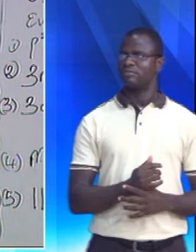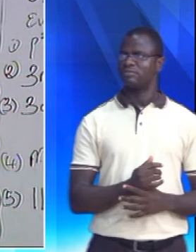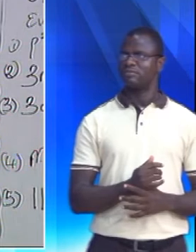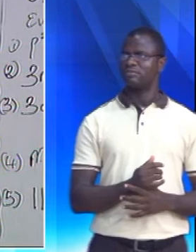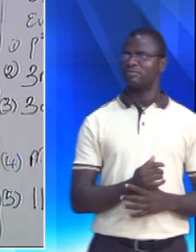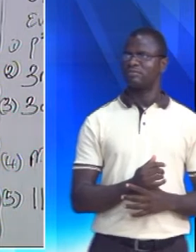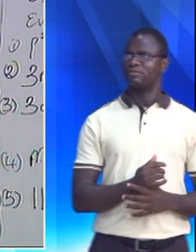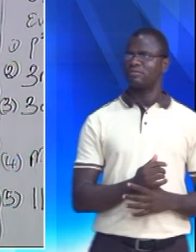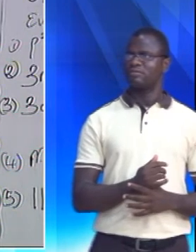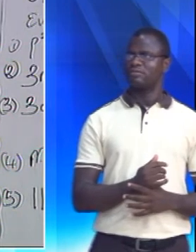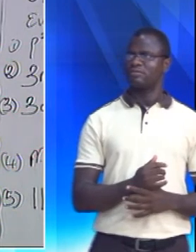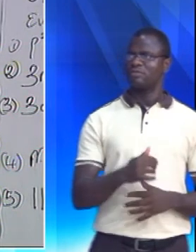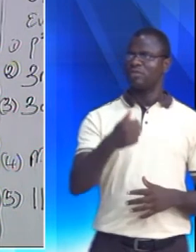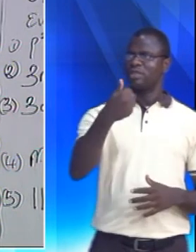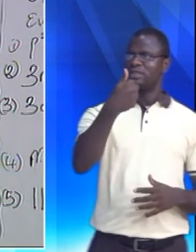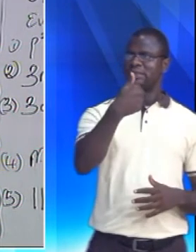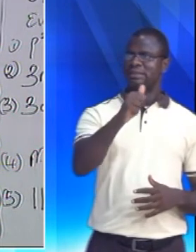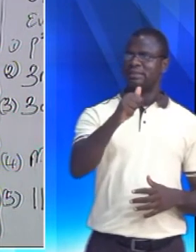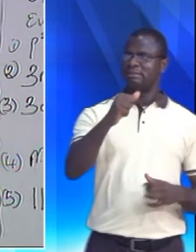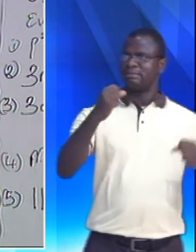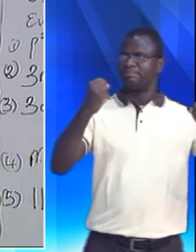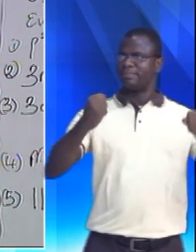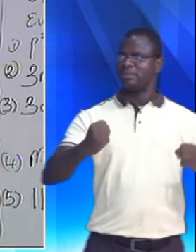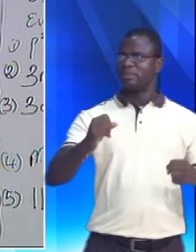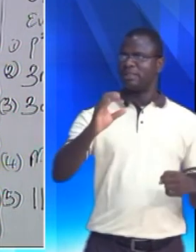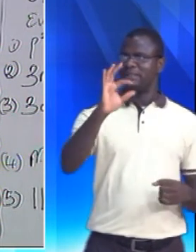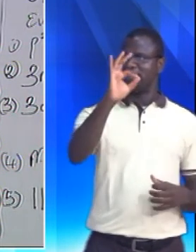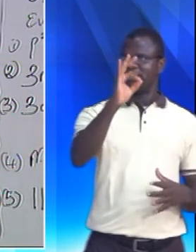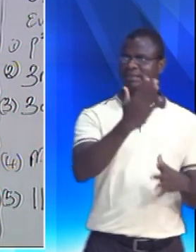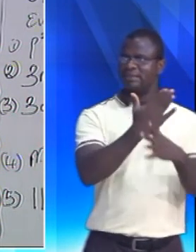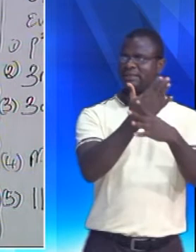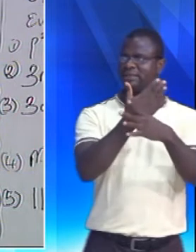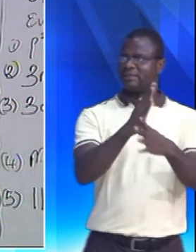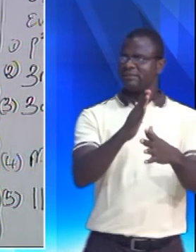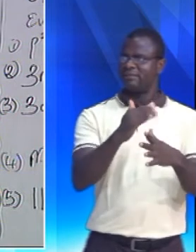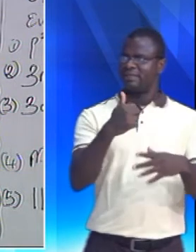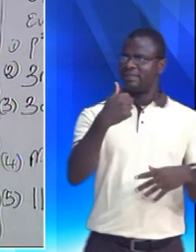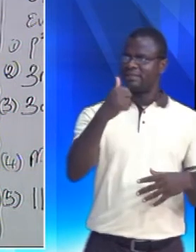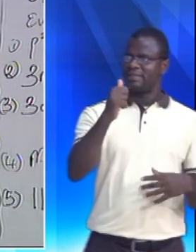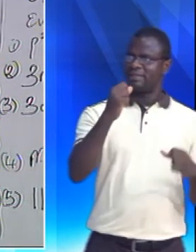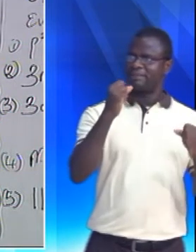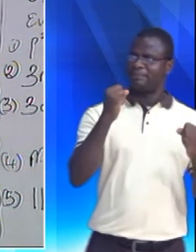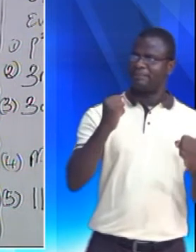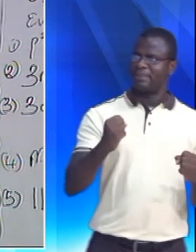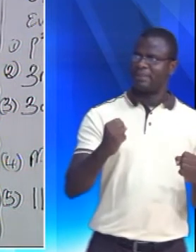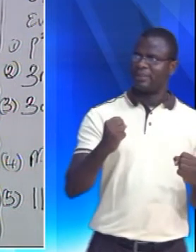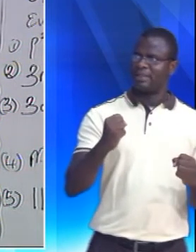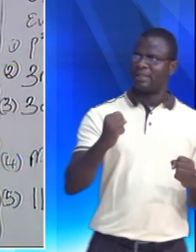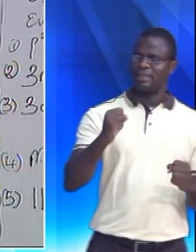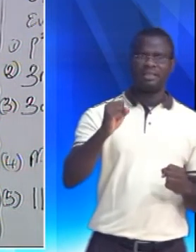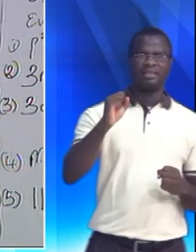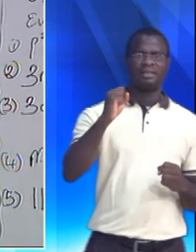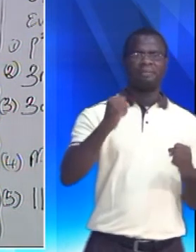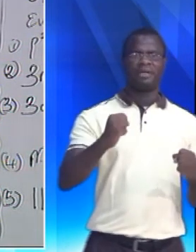divided by 10 raised to power of what? 3. Following the rule that we have